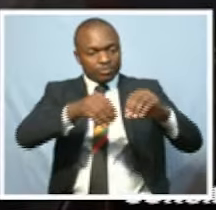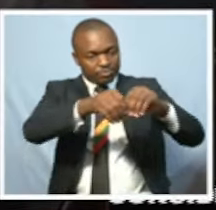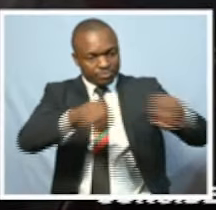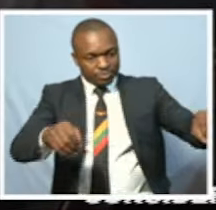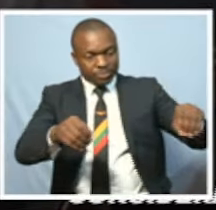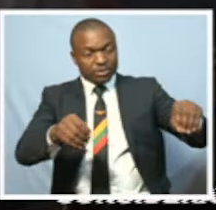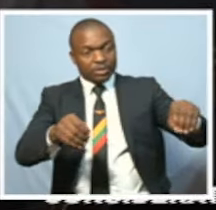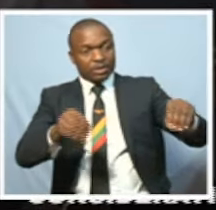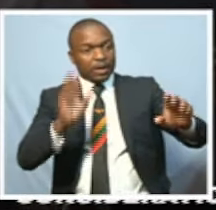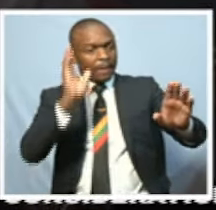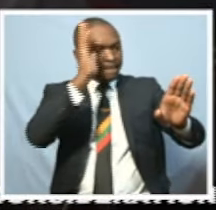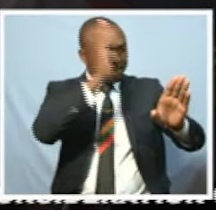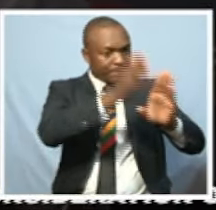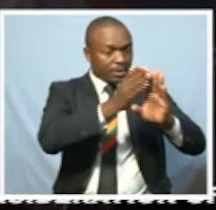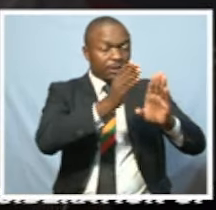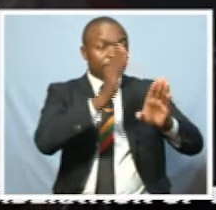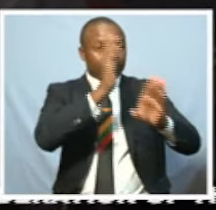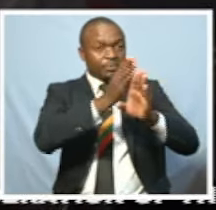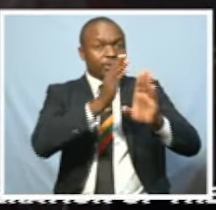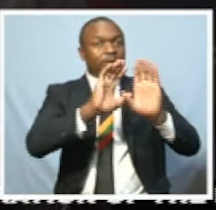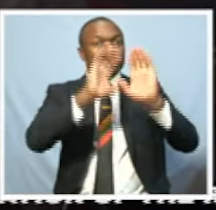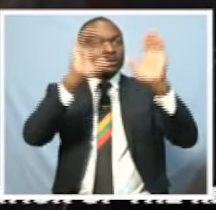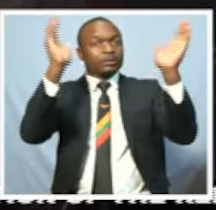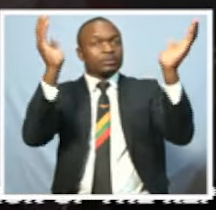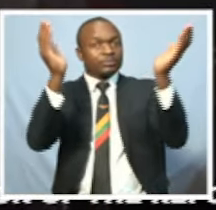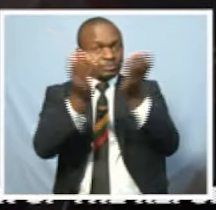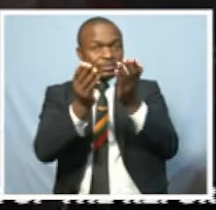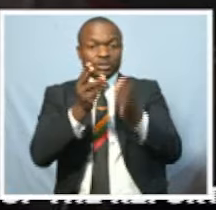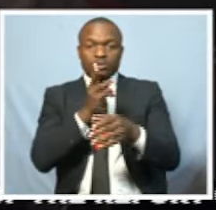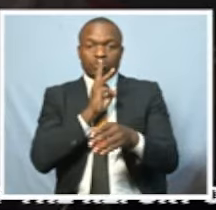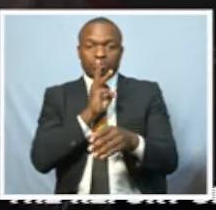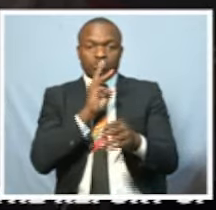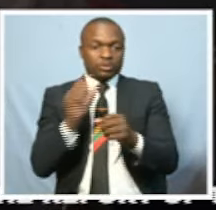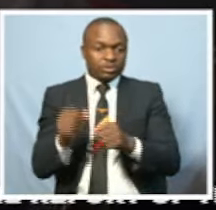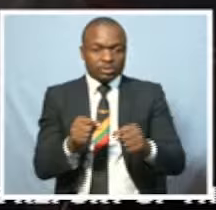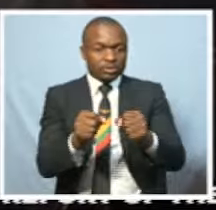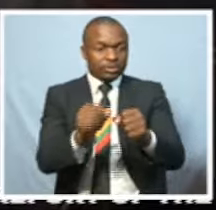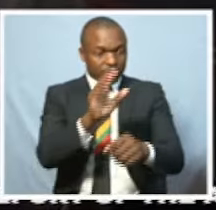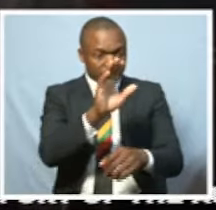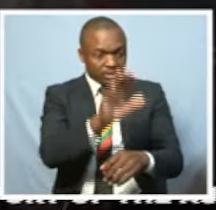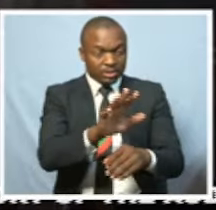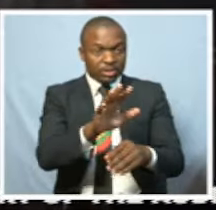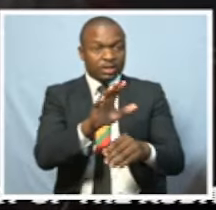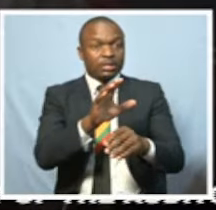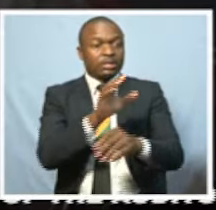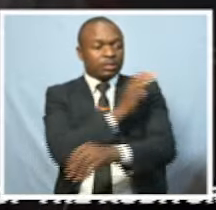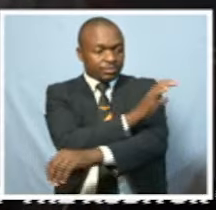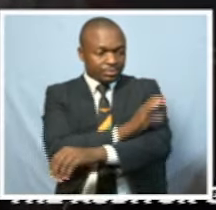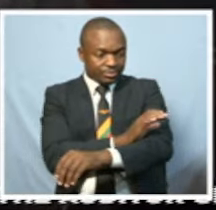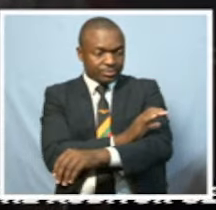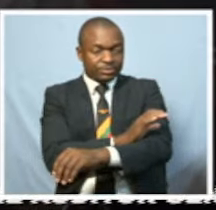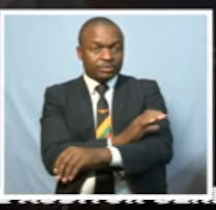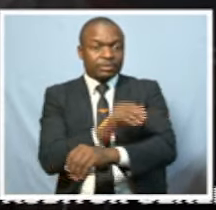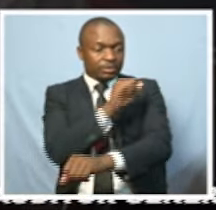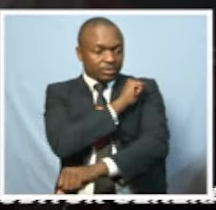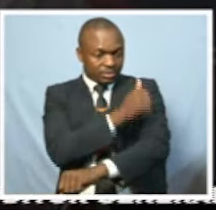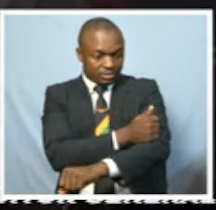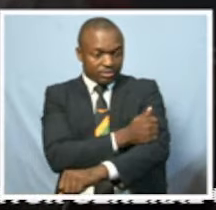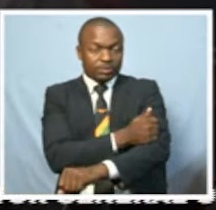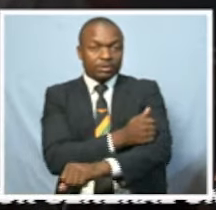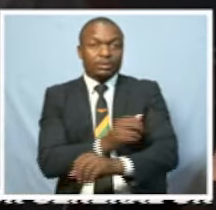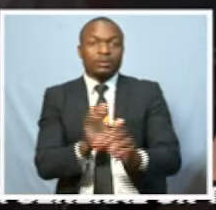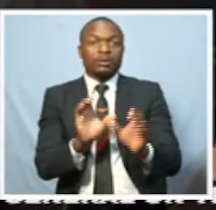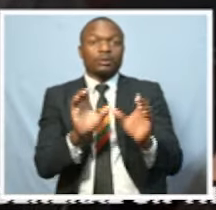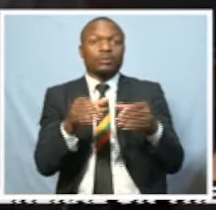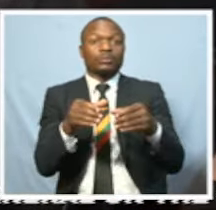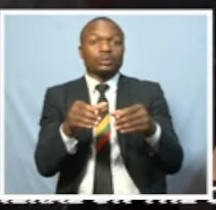tank, and the water reticulation system is just at the rural health post. So the authority from the